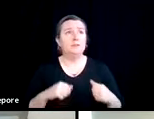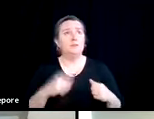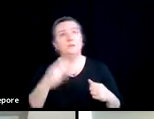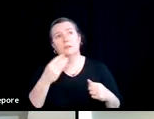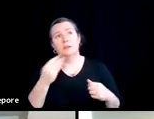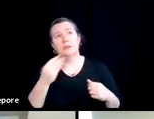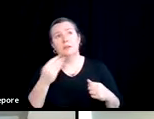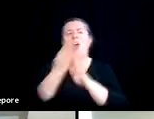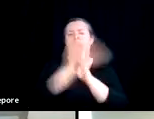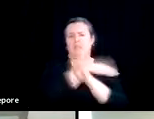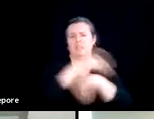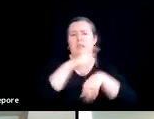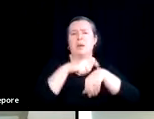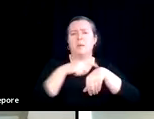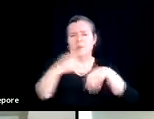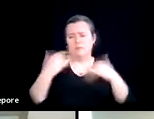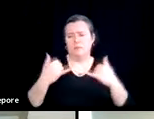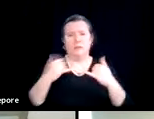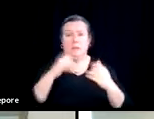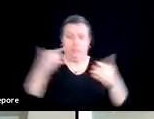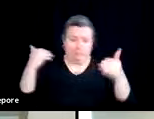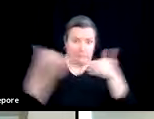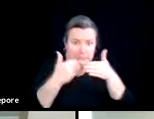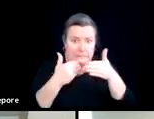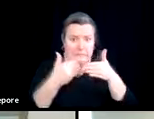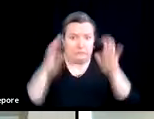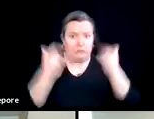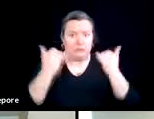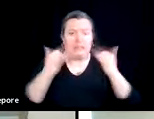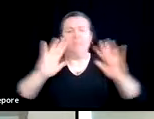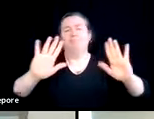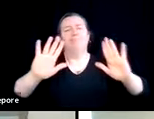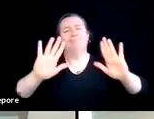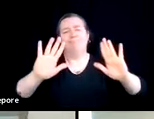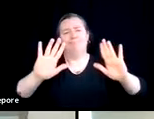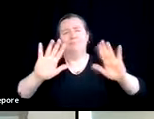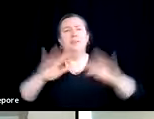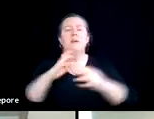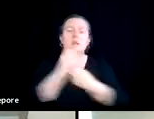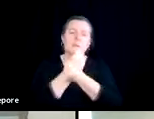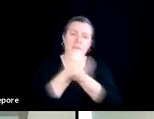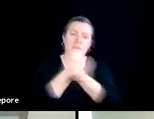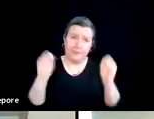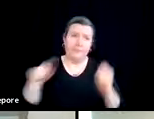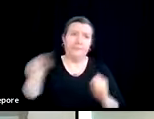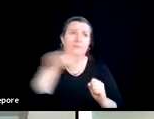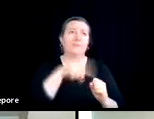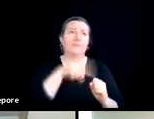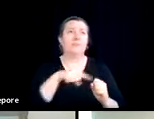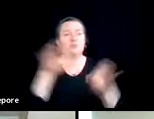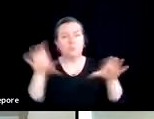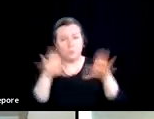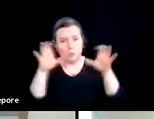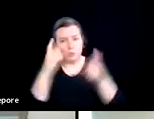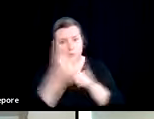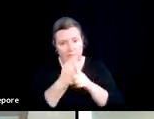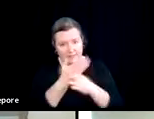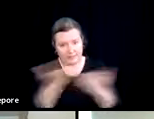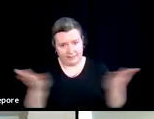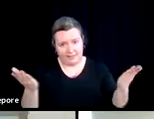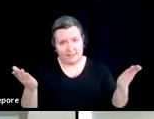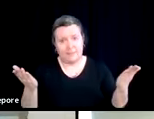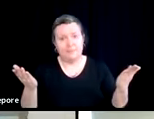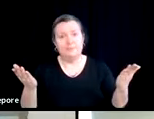today. And otherwise, folks, keep being safe, doing the right things. Even though I'm sitting in this little corner by